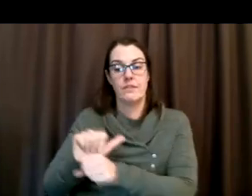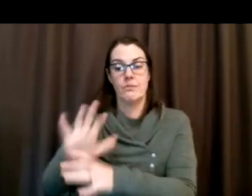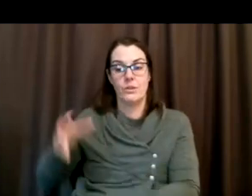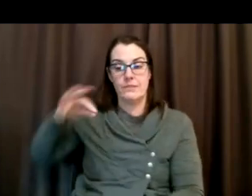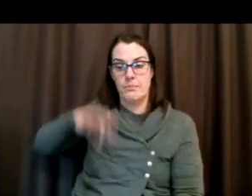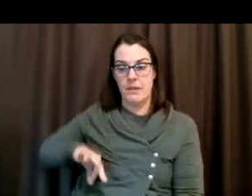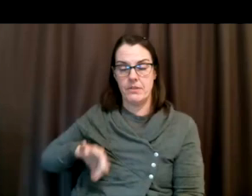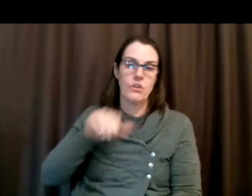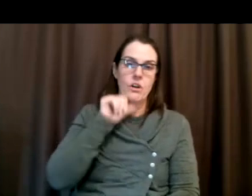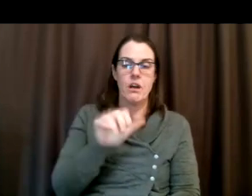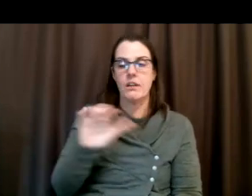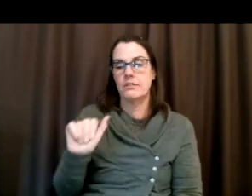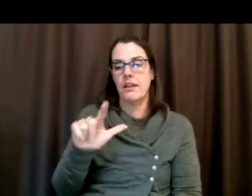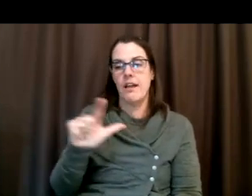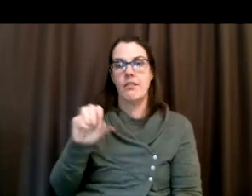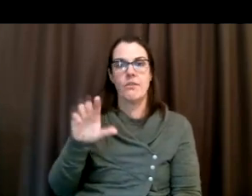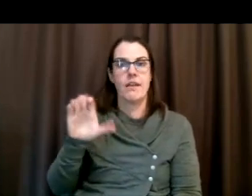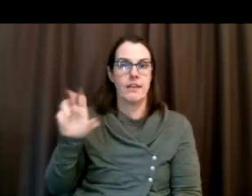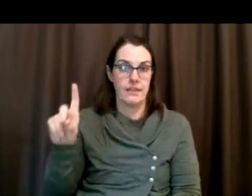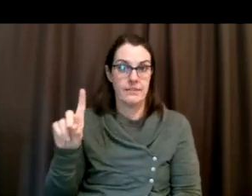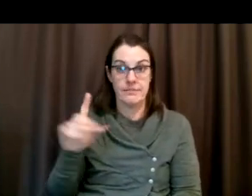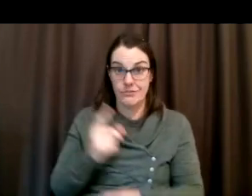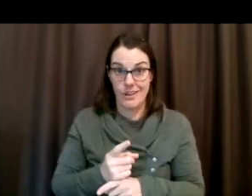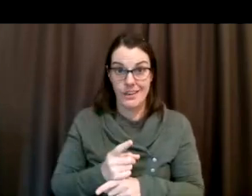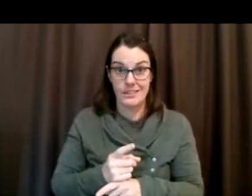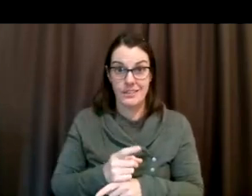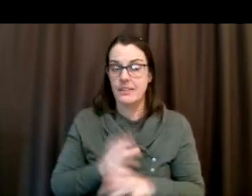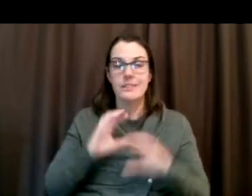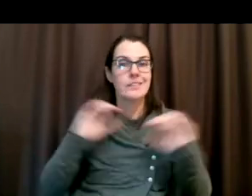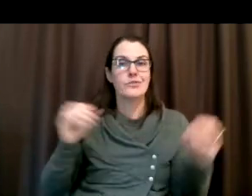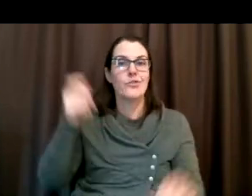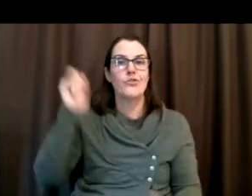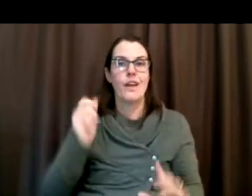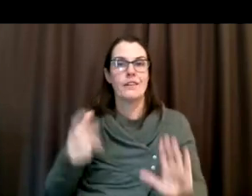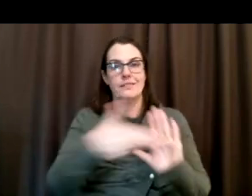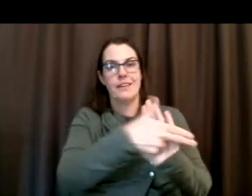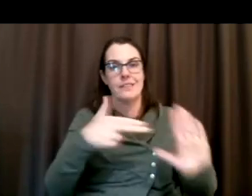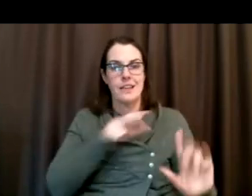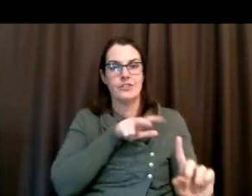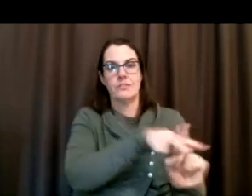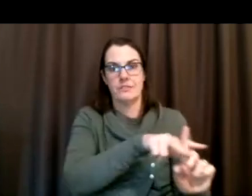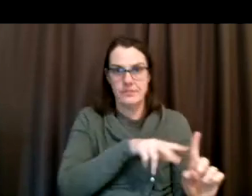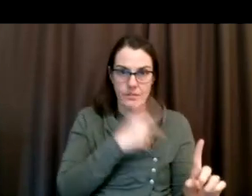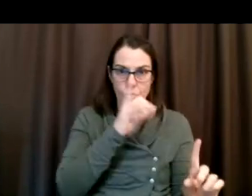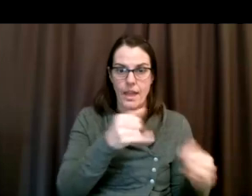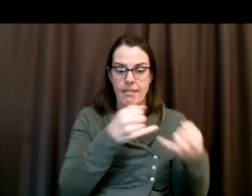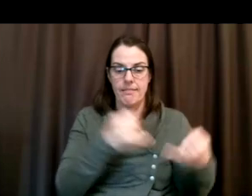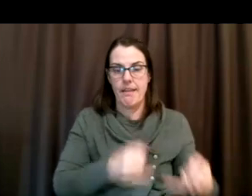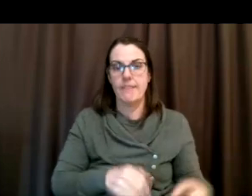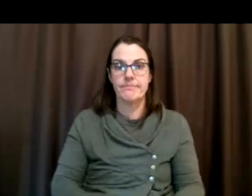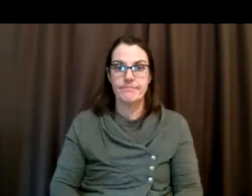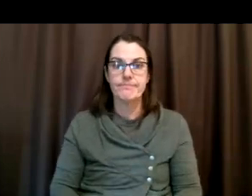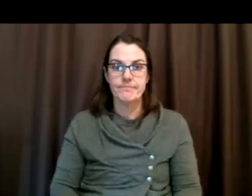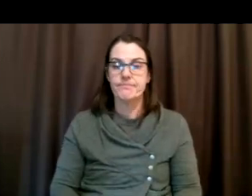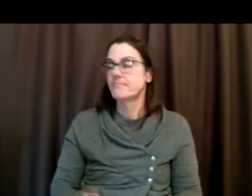unallocated, right? So not there's no grant designation assigned to those line items. Yeah, and I